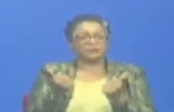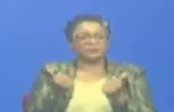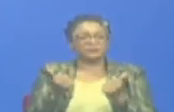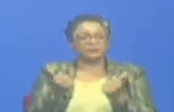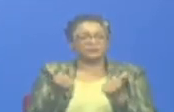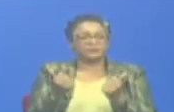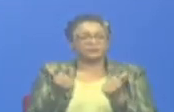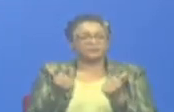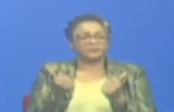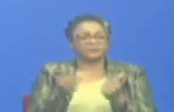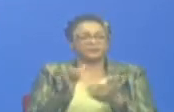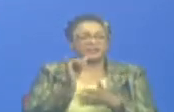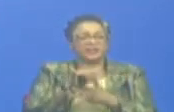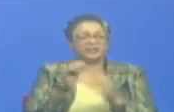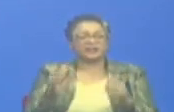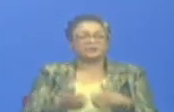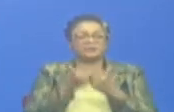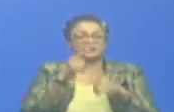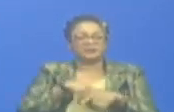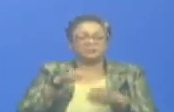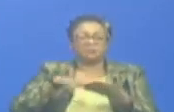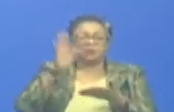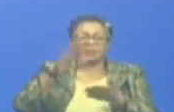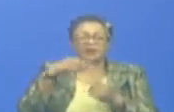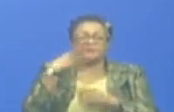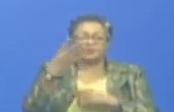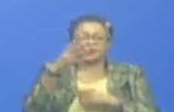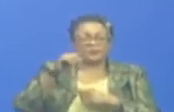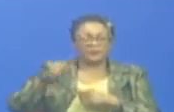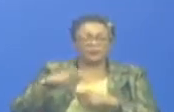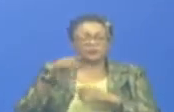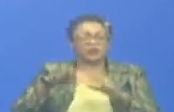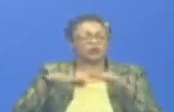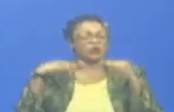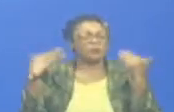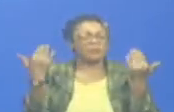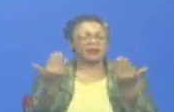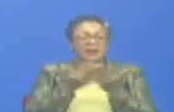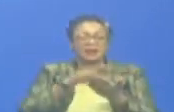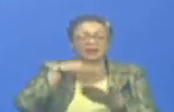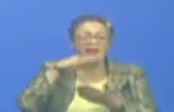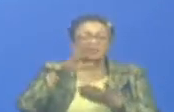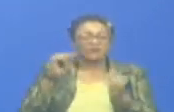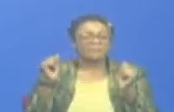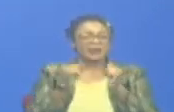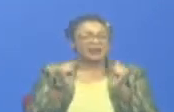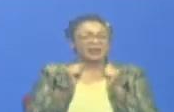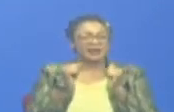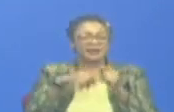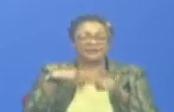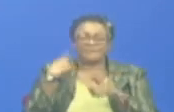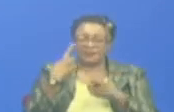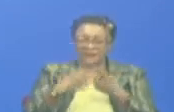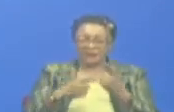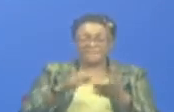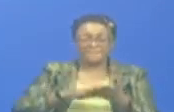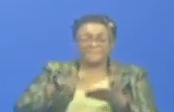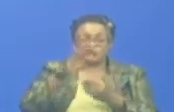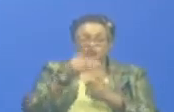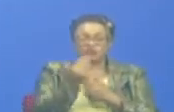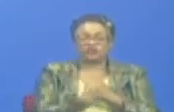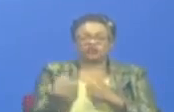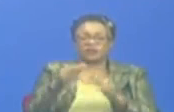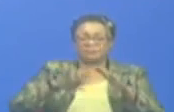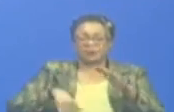The headway comes at a time when more than 400,000 people globally die of malaria every year, most of them children under the age